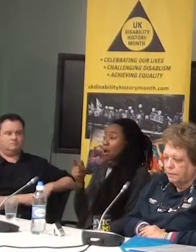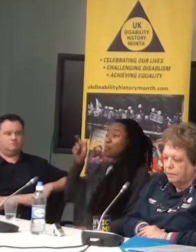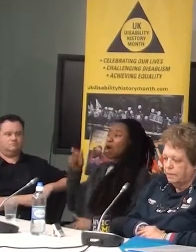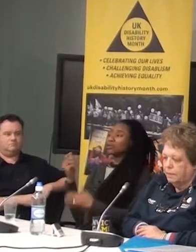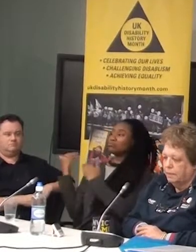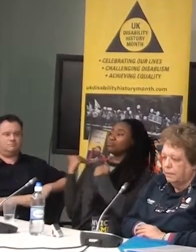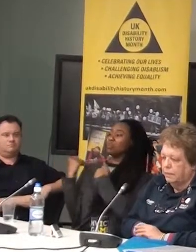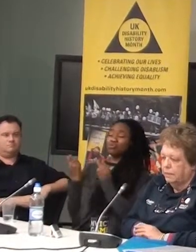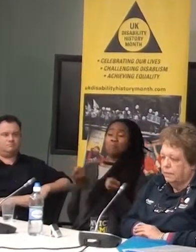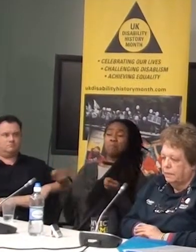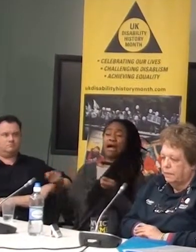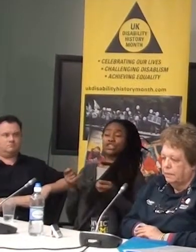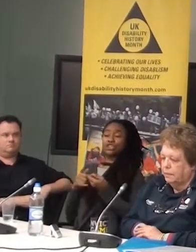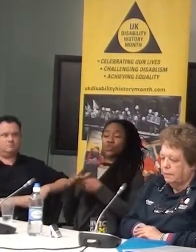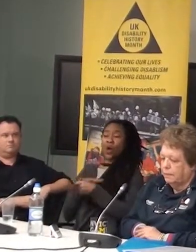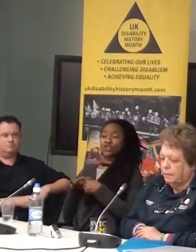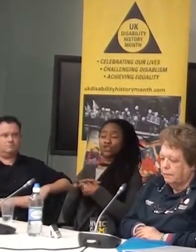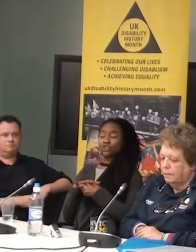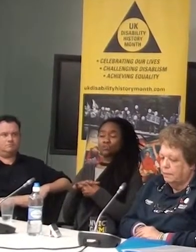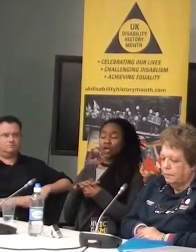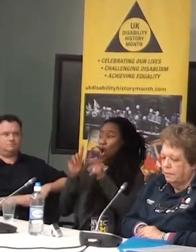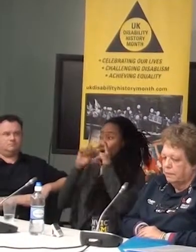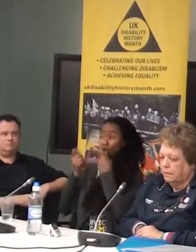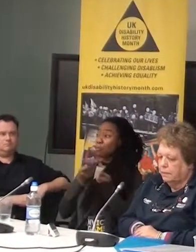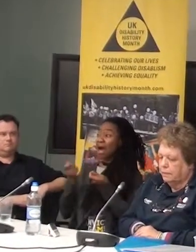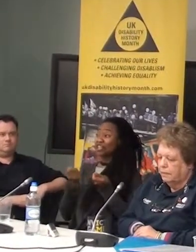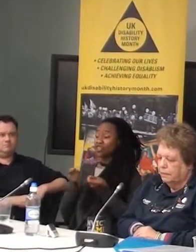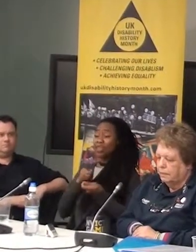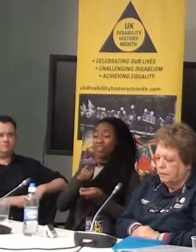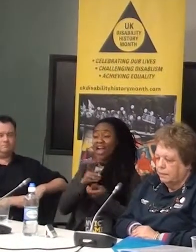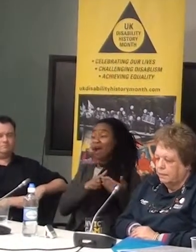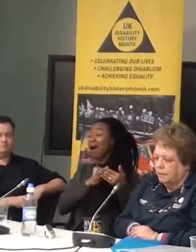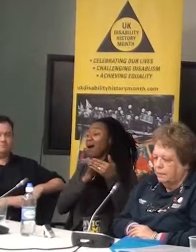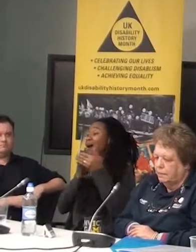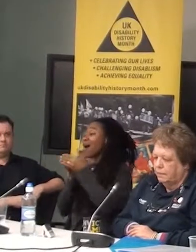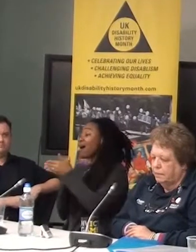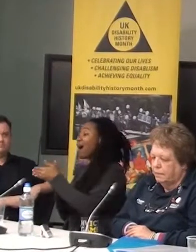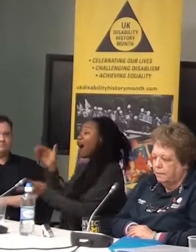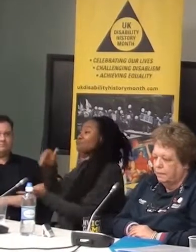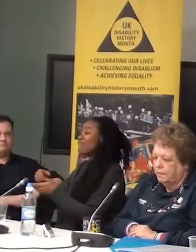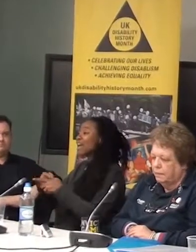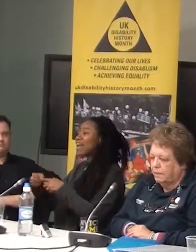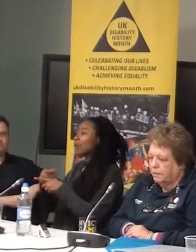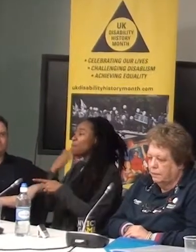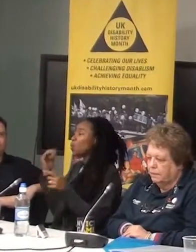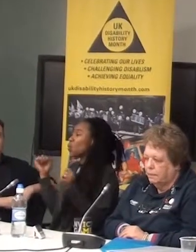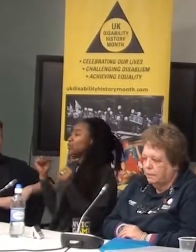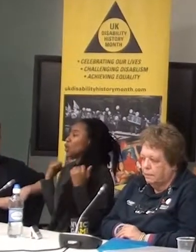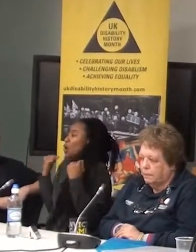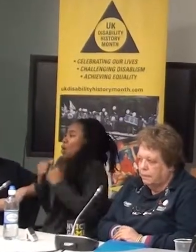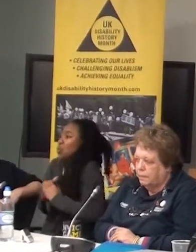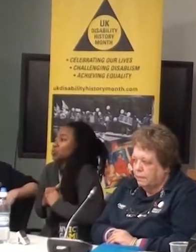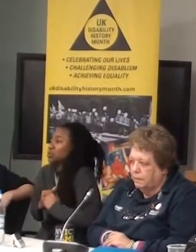situation sent them to England without winter clothes. Indeed, because when they were going